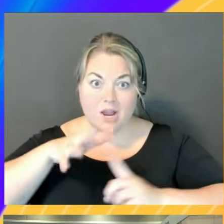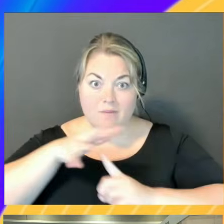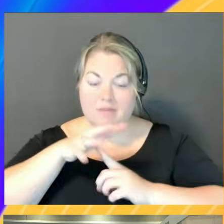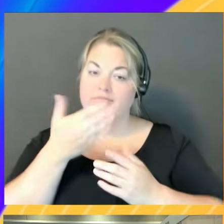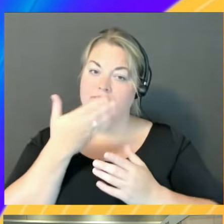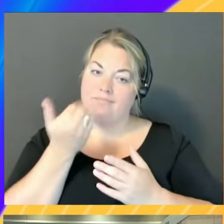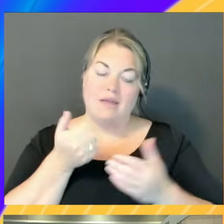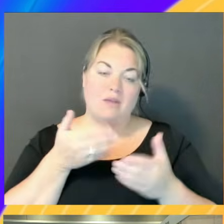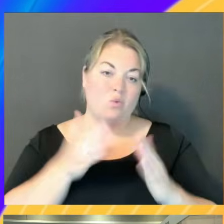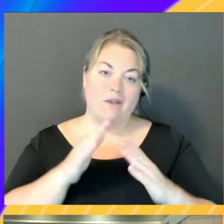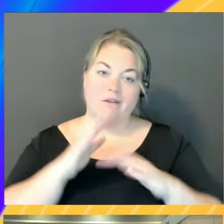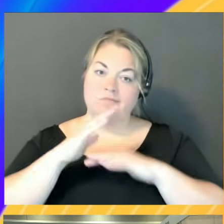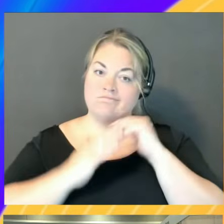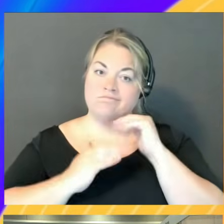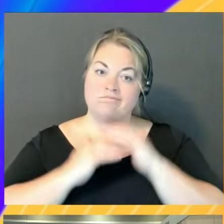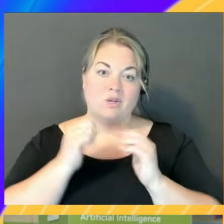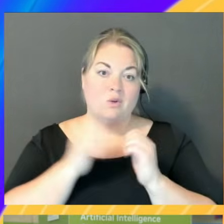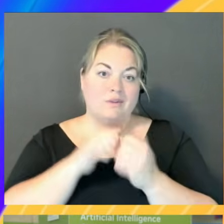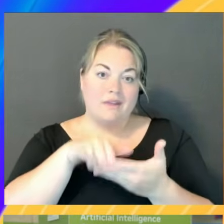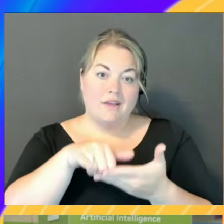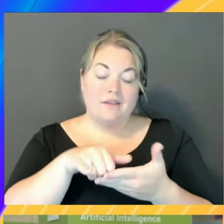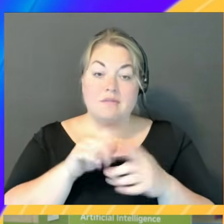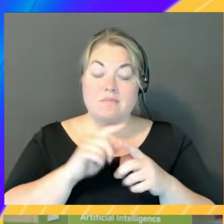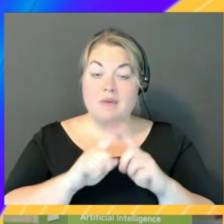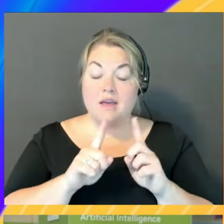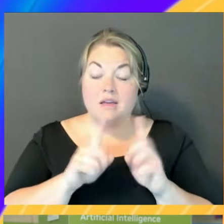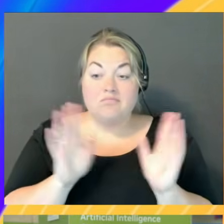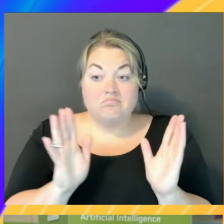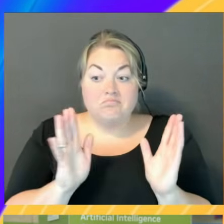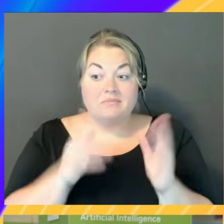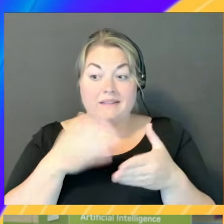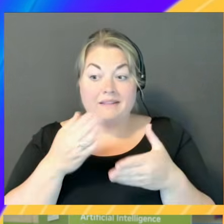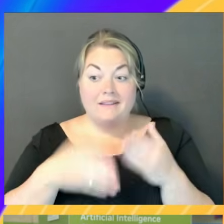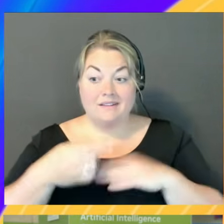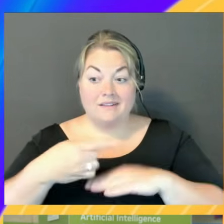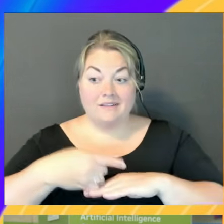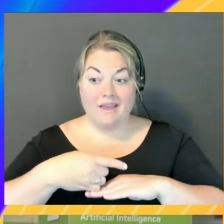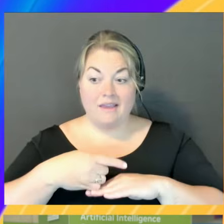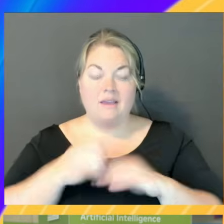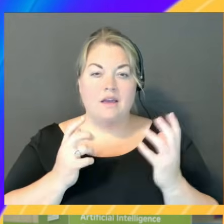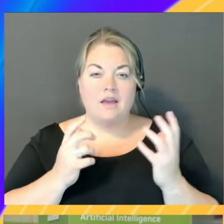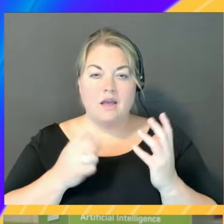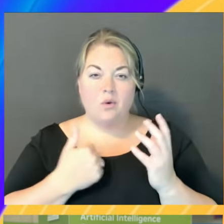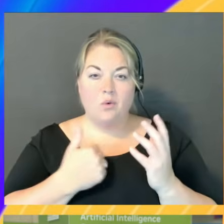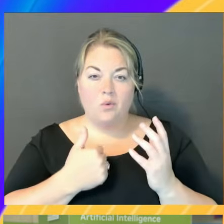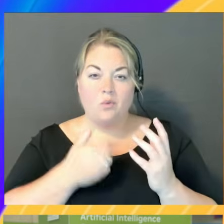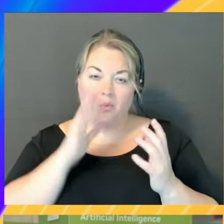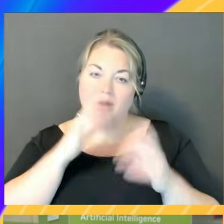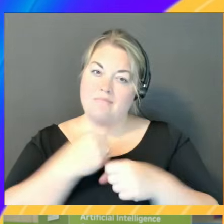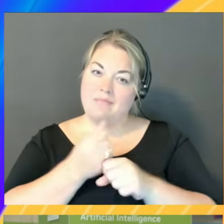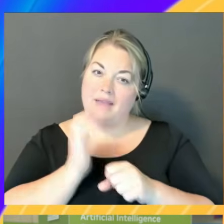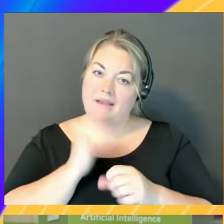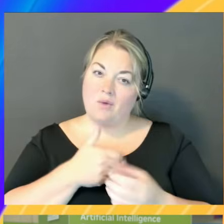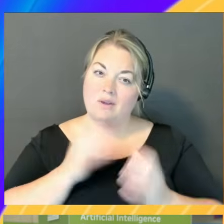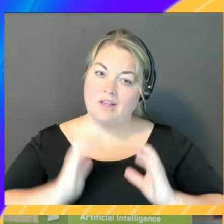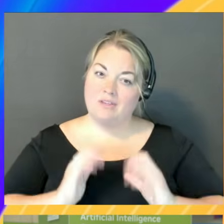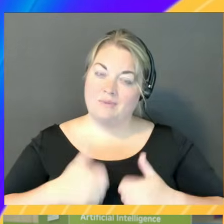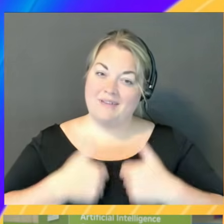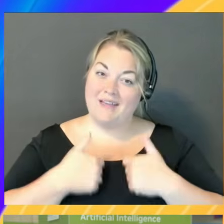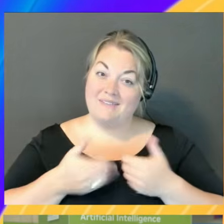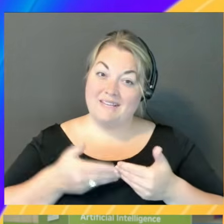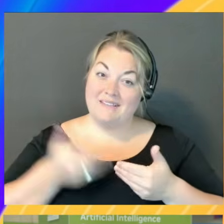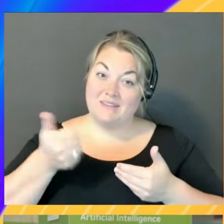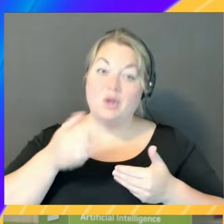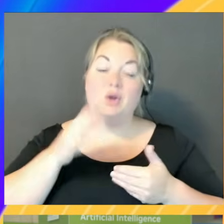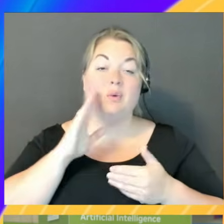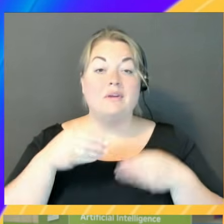with it. But I think at the end of the day, this is going to make our customers' lives easier because it's going to give them that baseline where they